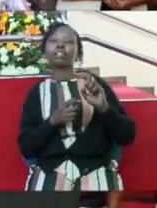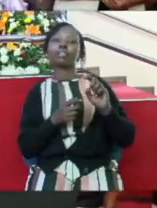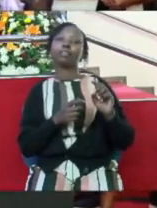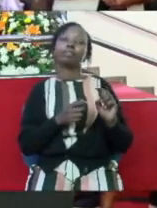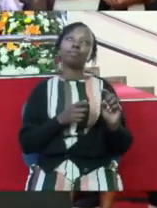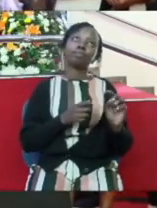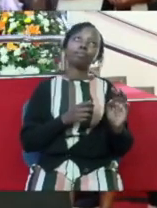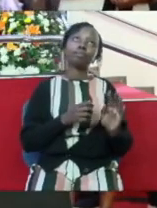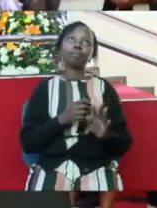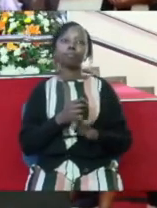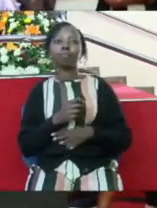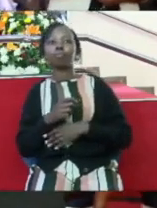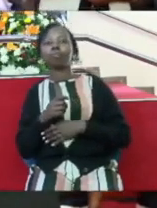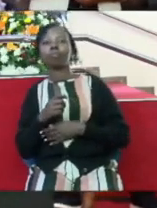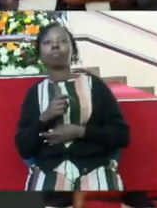uongezeke.